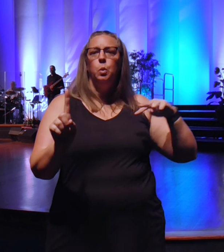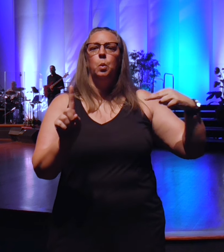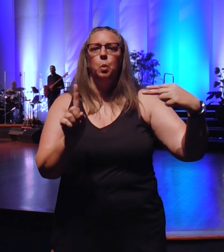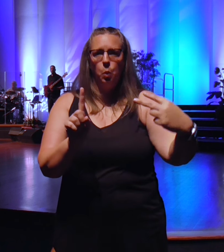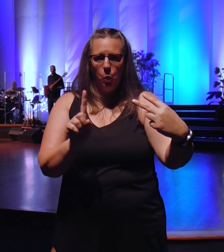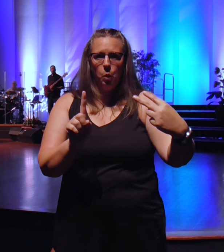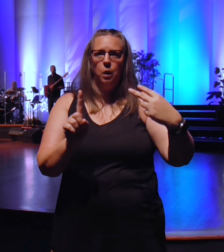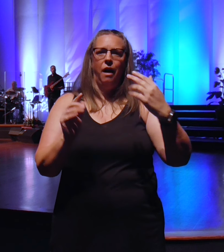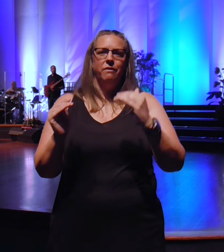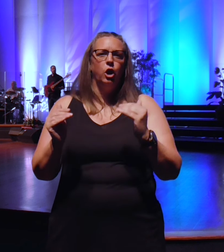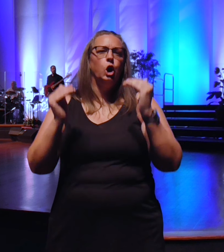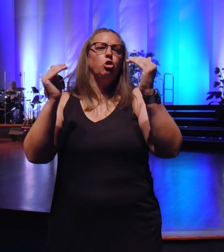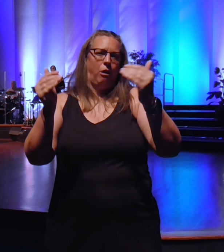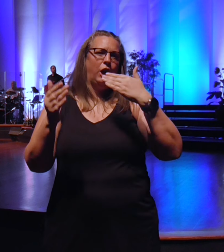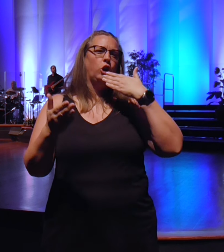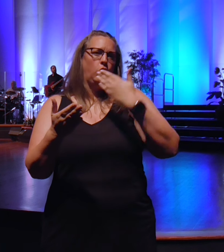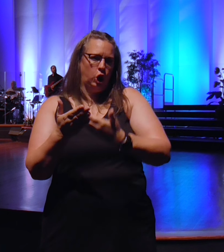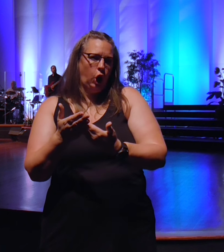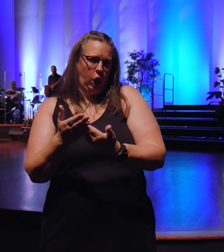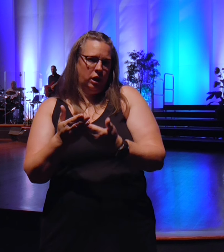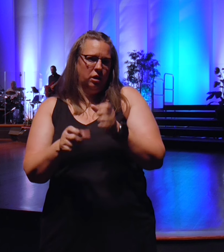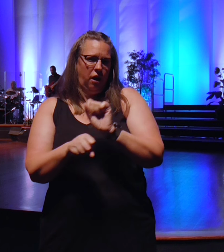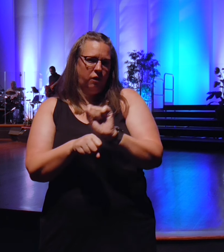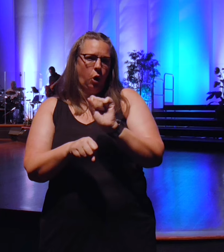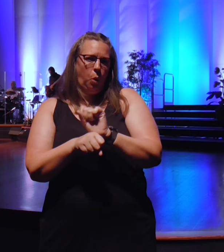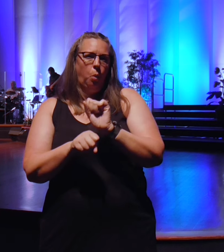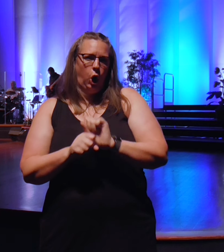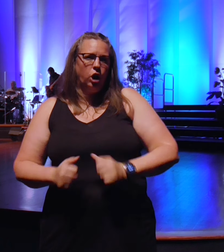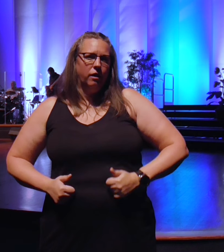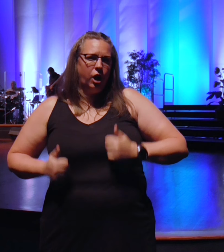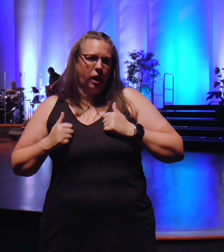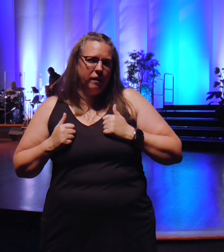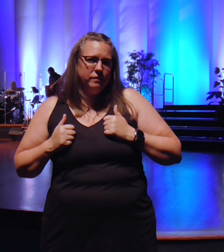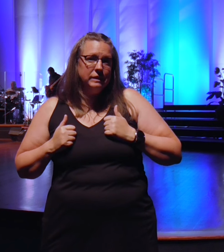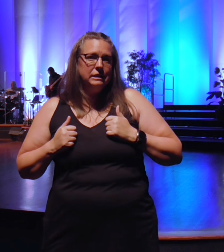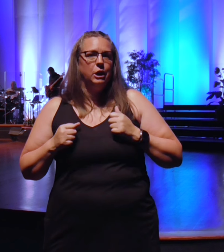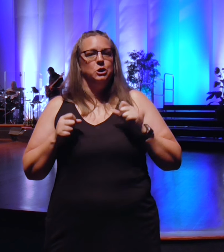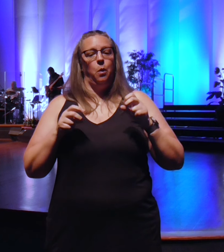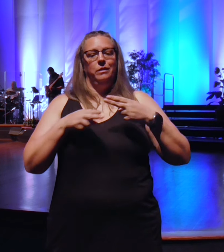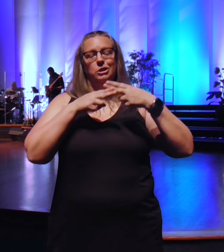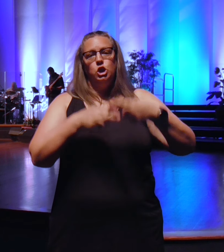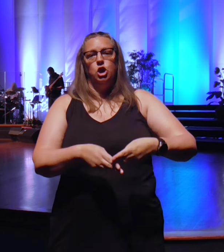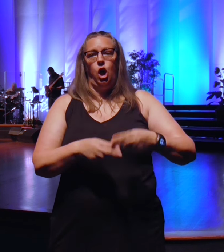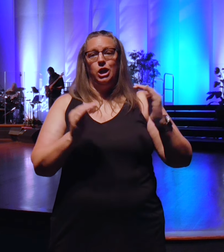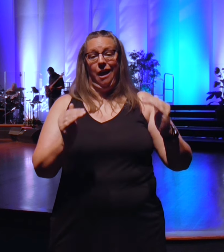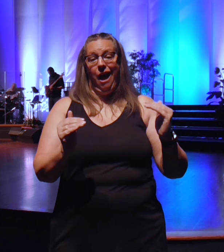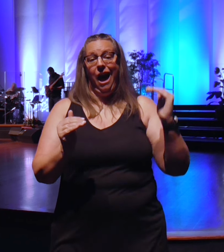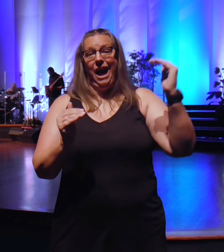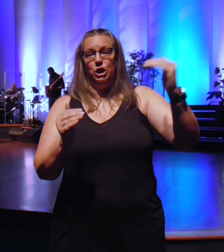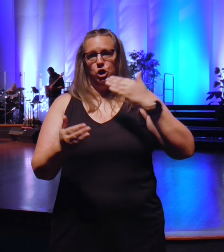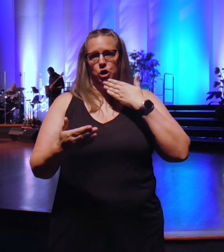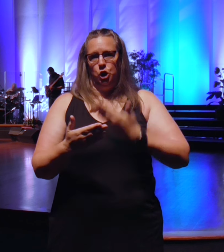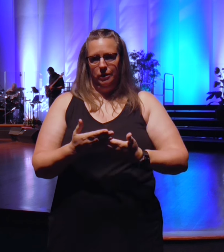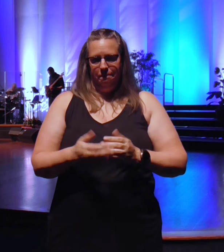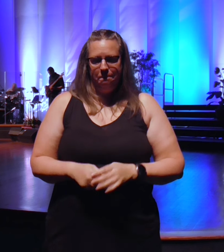of the work we do personally in our lives, out pictures. So this is called Higher Good.